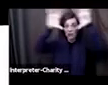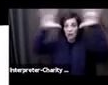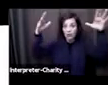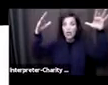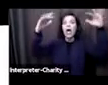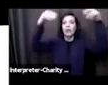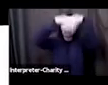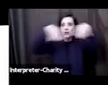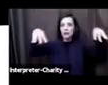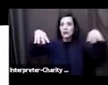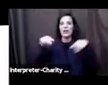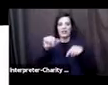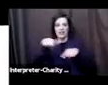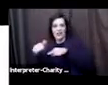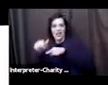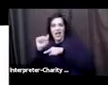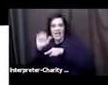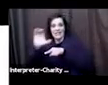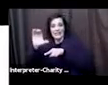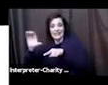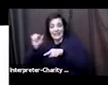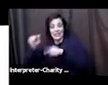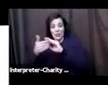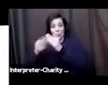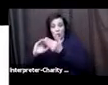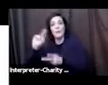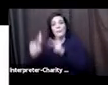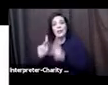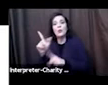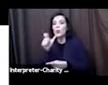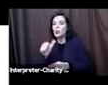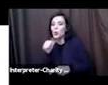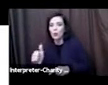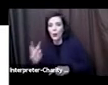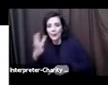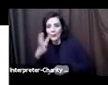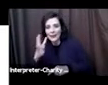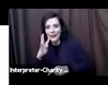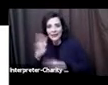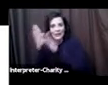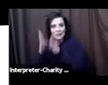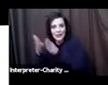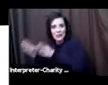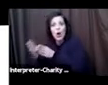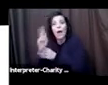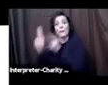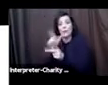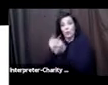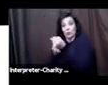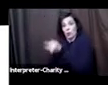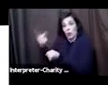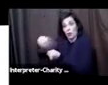have everybody who is non-speaking and people who support non-speaking individuals to get the